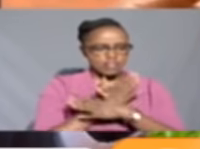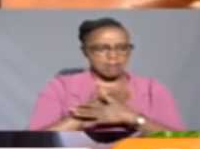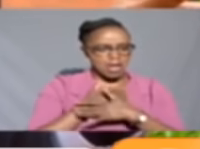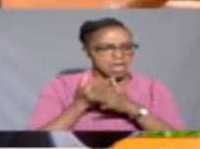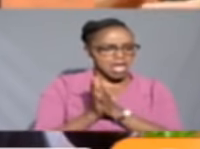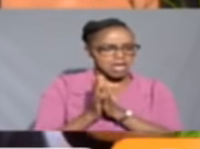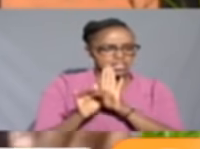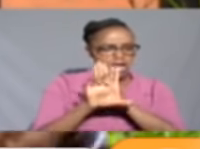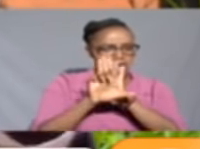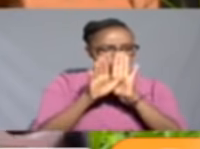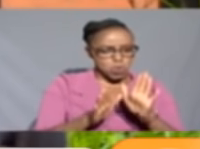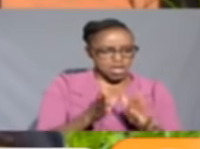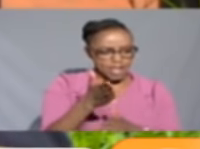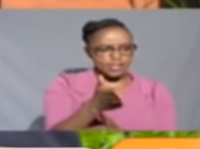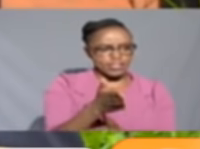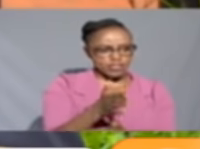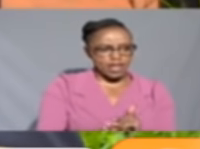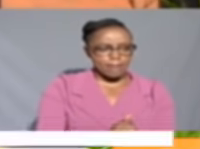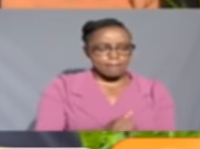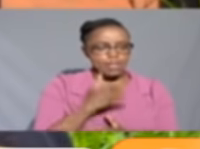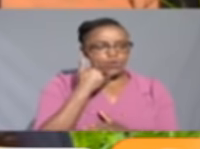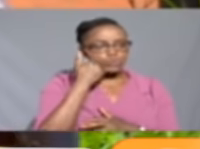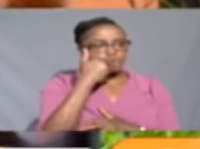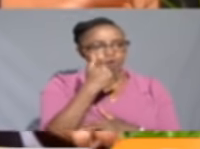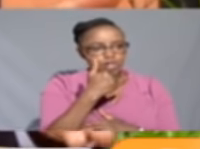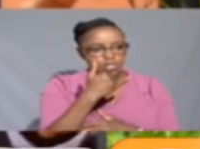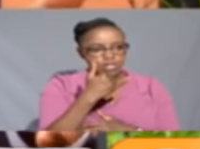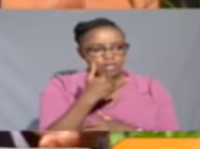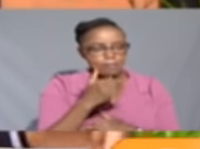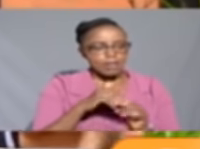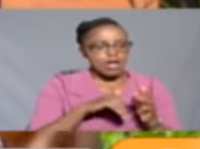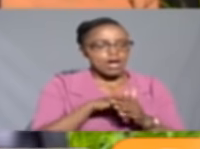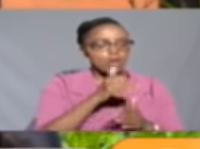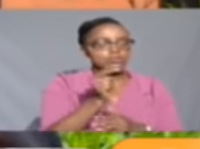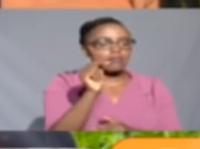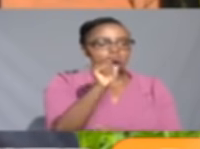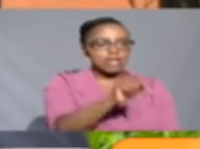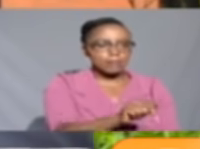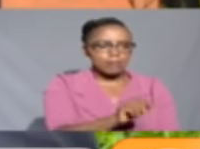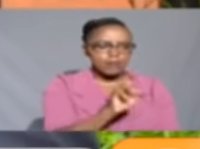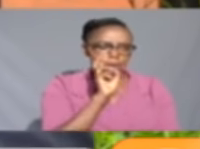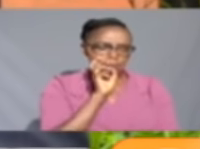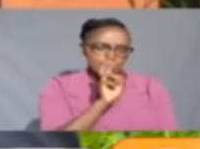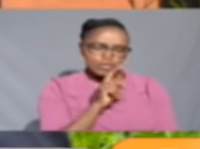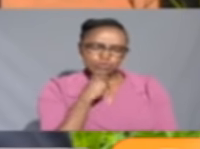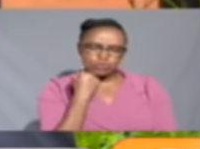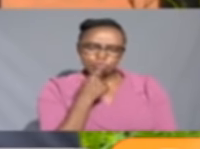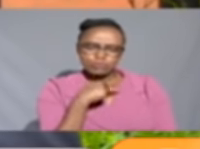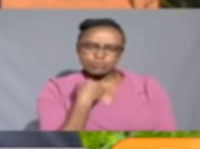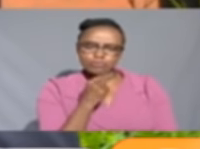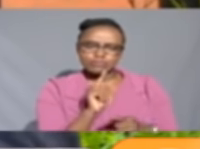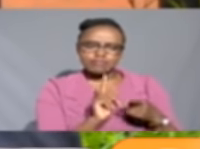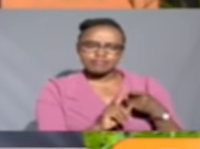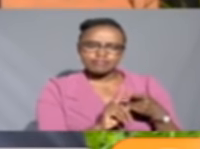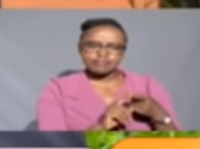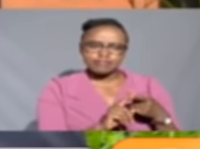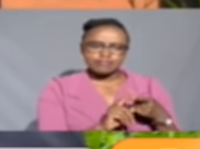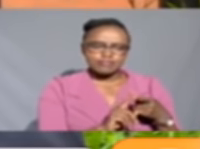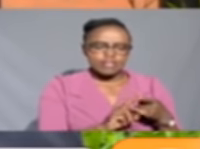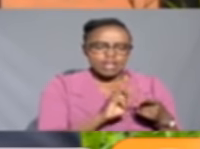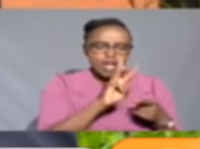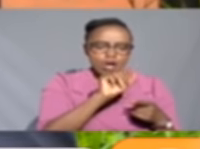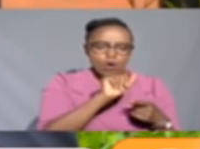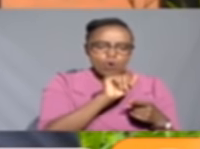lawyers. So I was called and I came outside. And I saw Waikwa